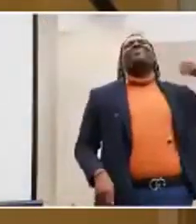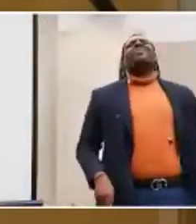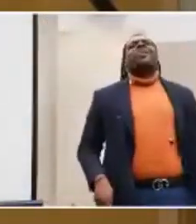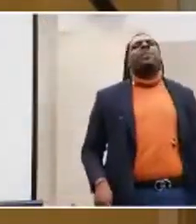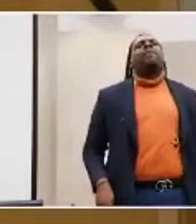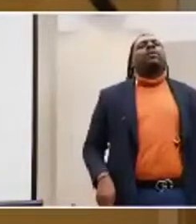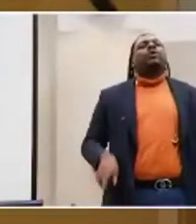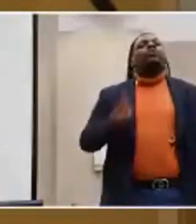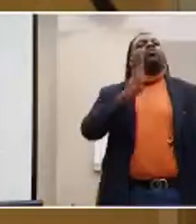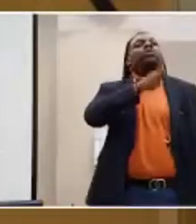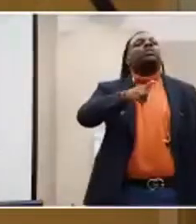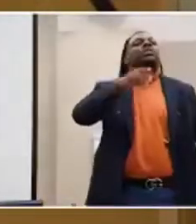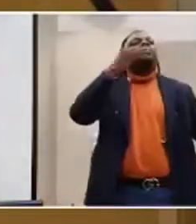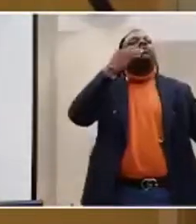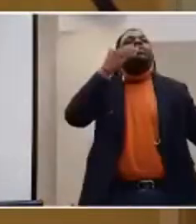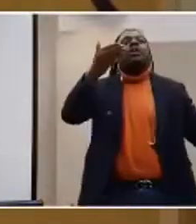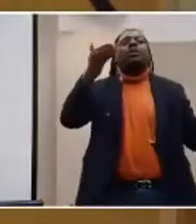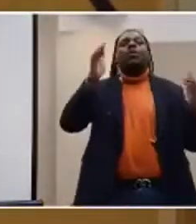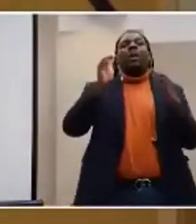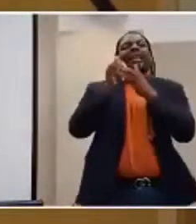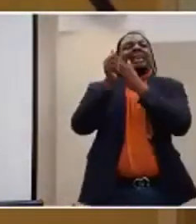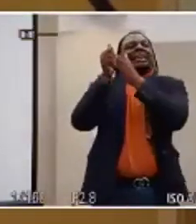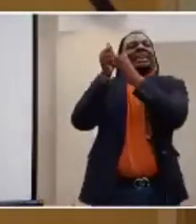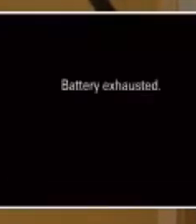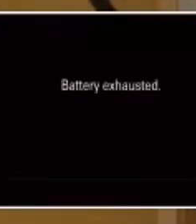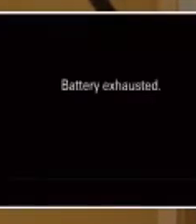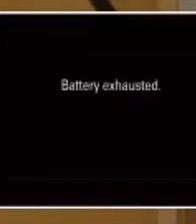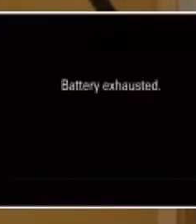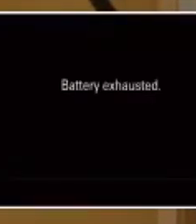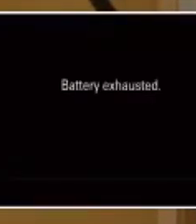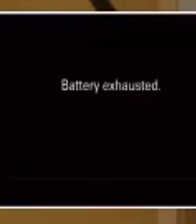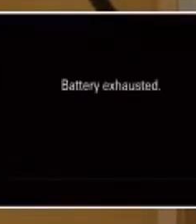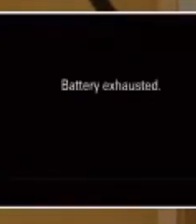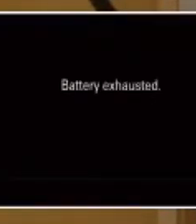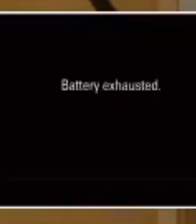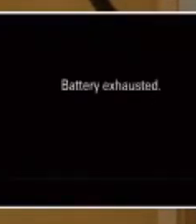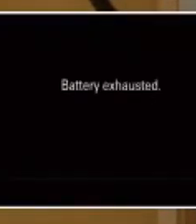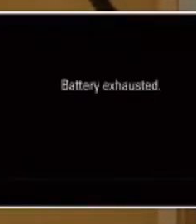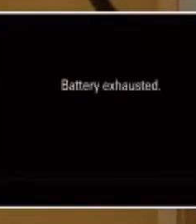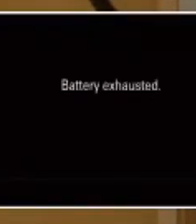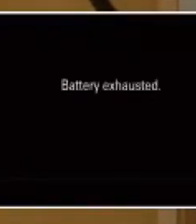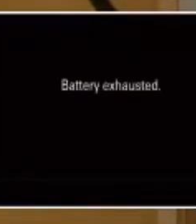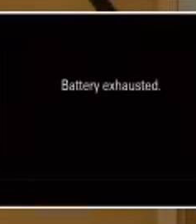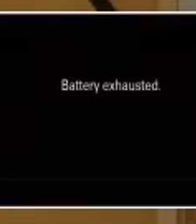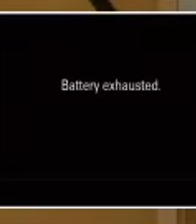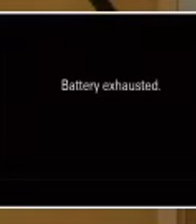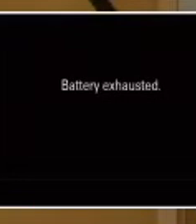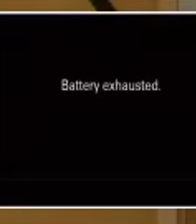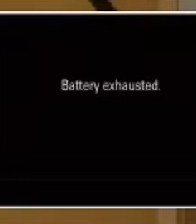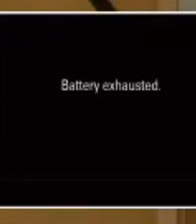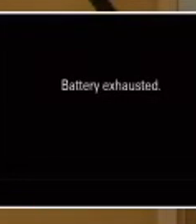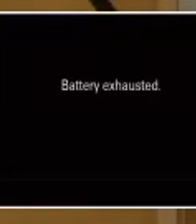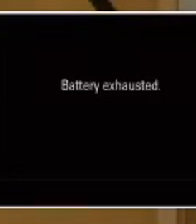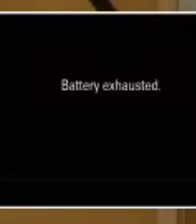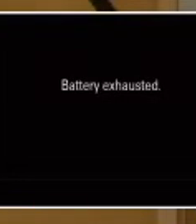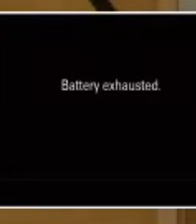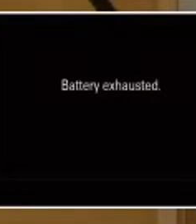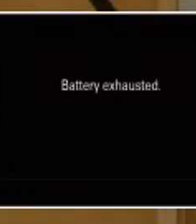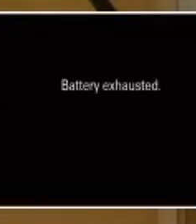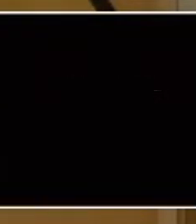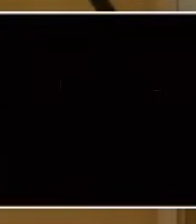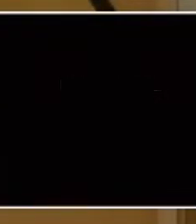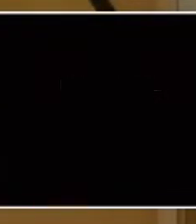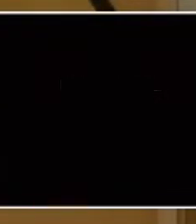Really, very much thank you for your leadership at the National Federation of the Blind, and the idea of having